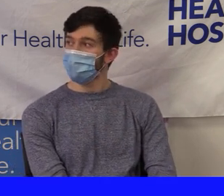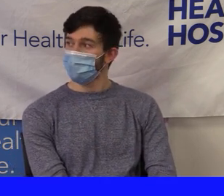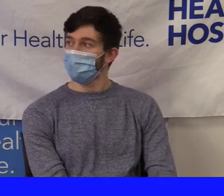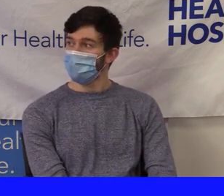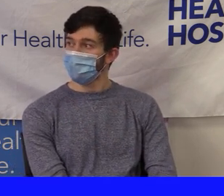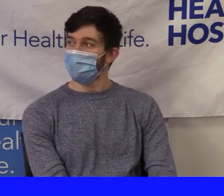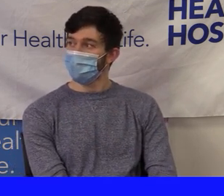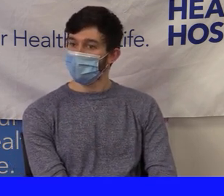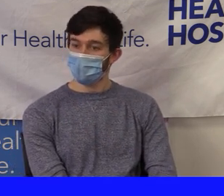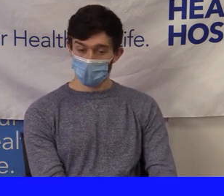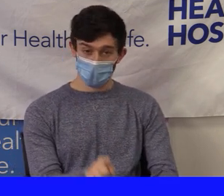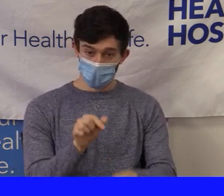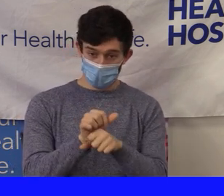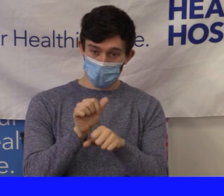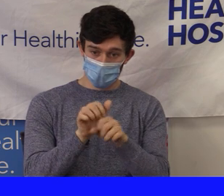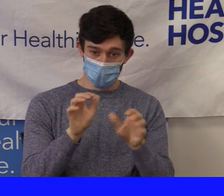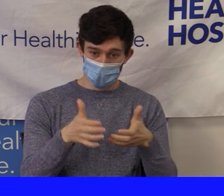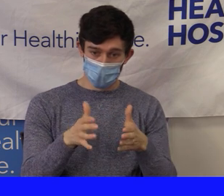from PAGNI?